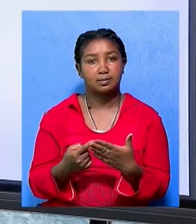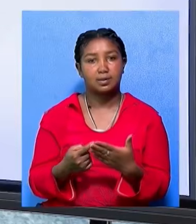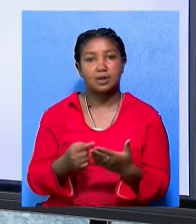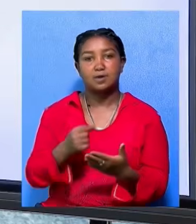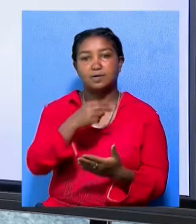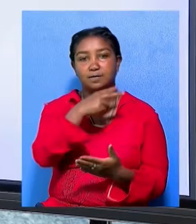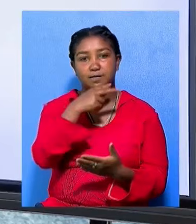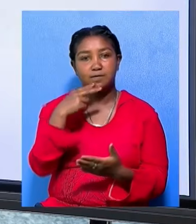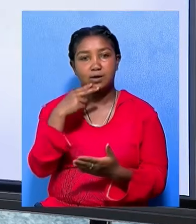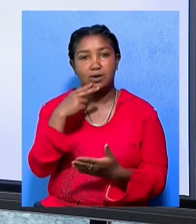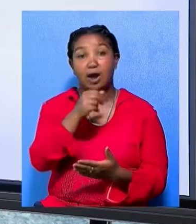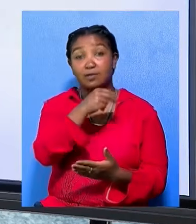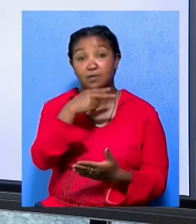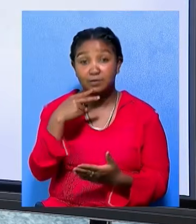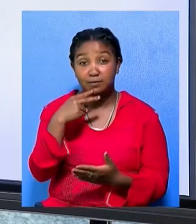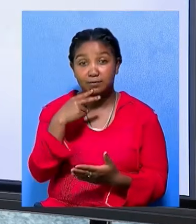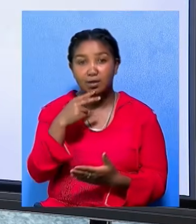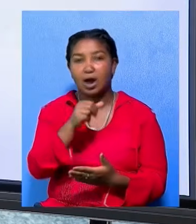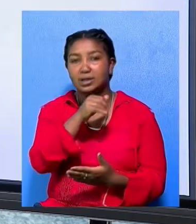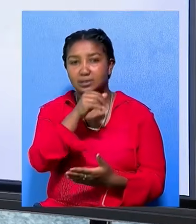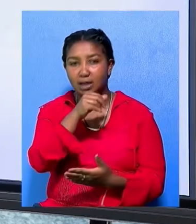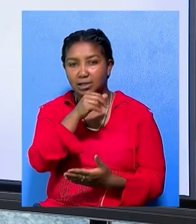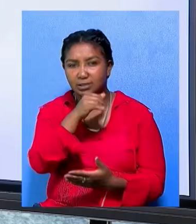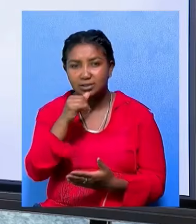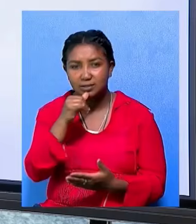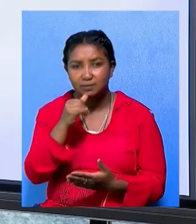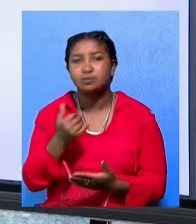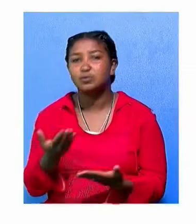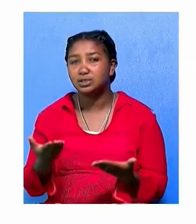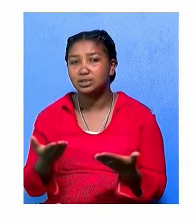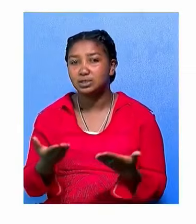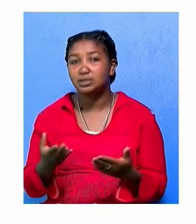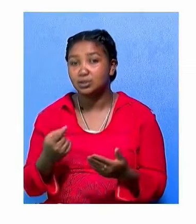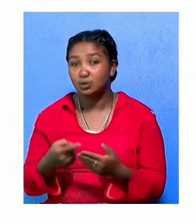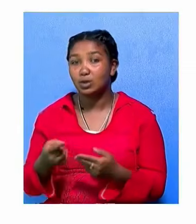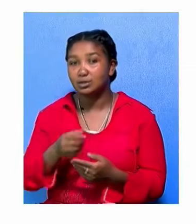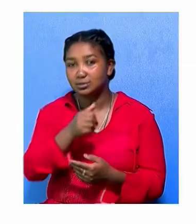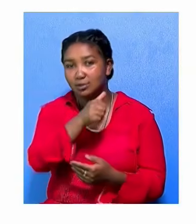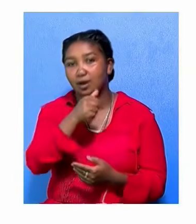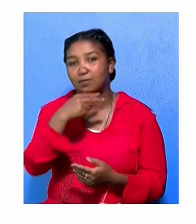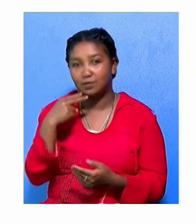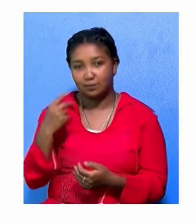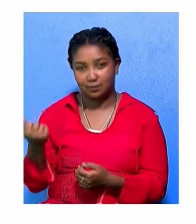verb, adverb, adjective. Yes, this one is adverb.